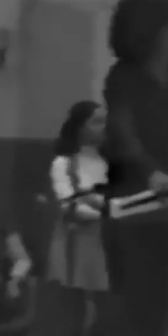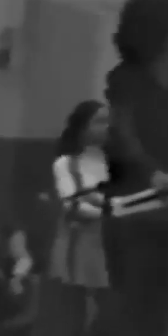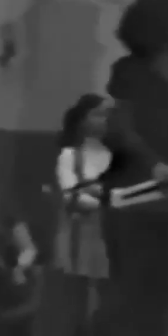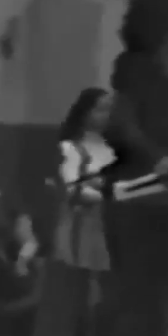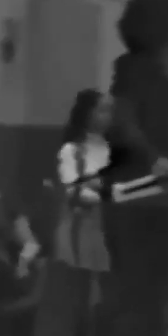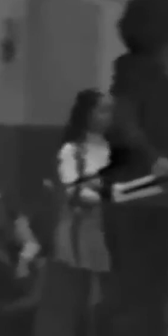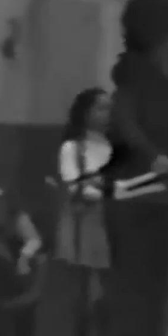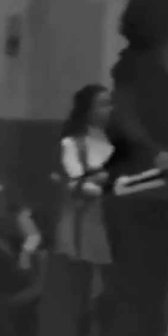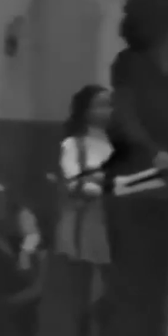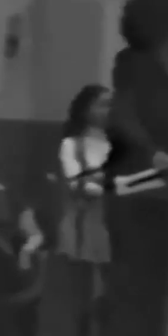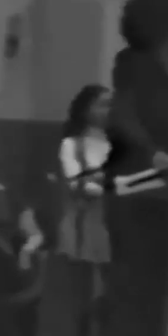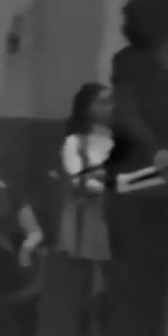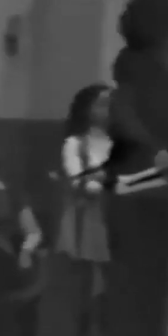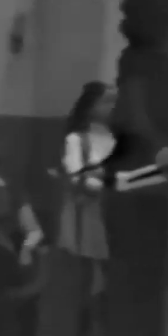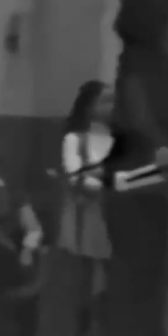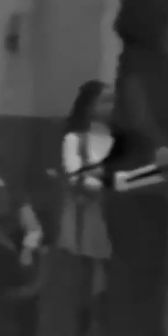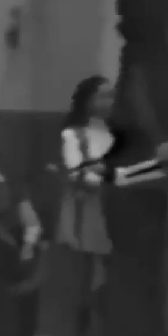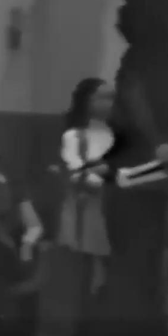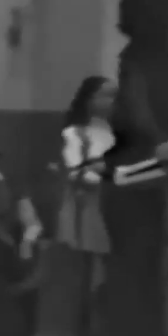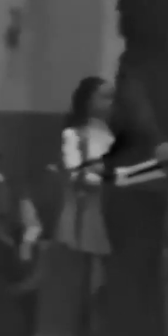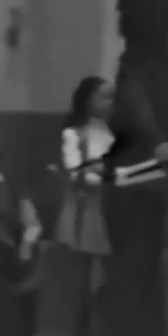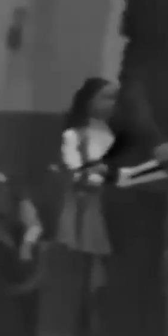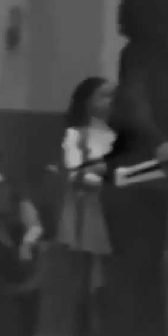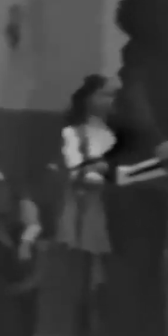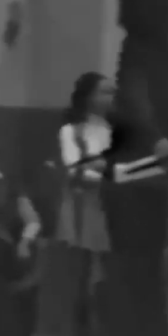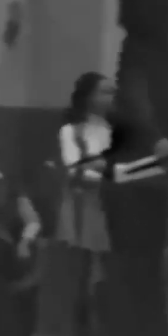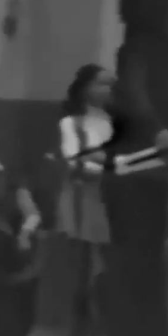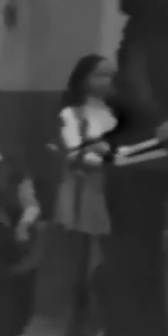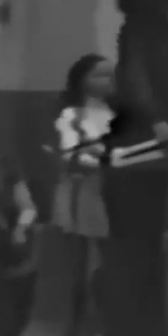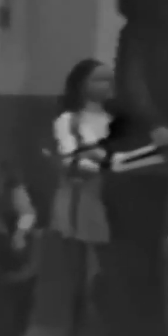That says that every